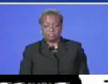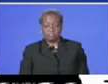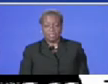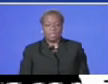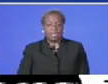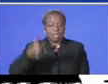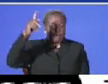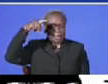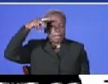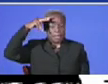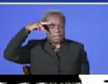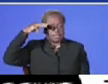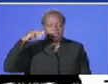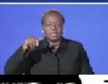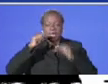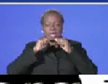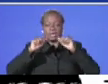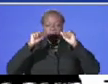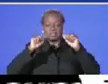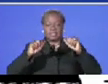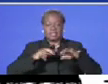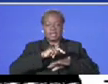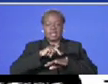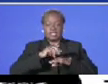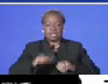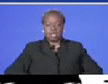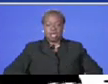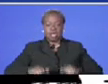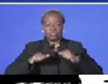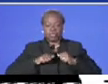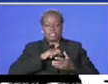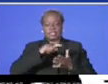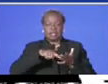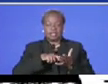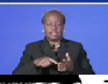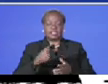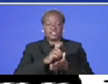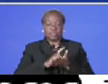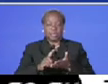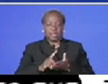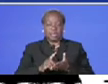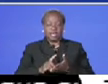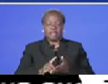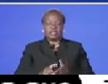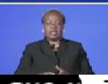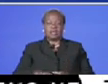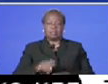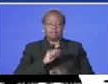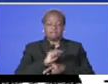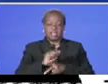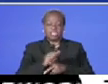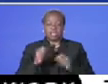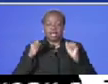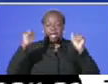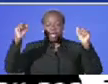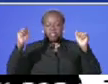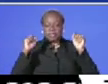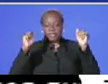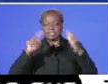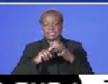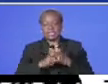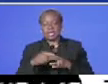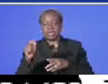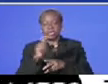The Prime Minister announced in a national address this week that professional athletes can now resume training under emergency orders.